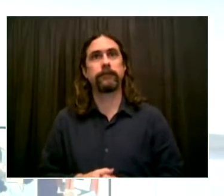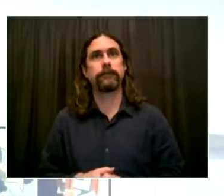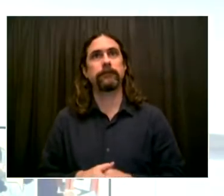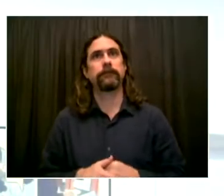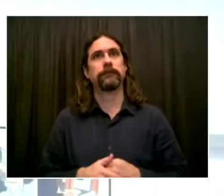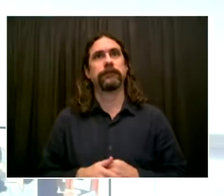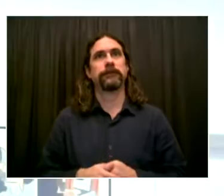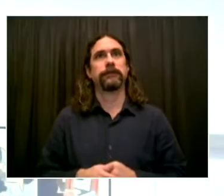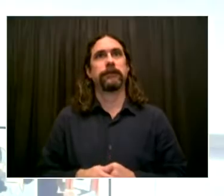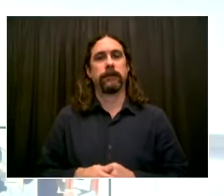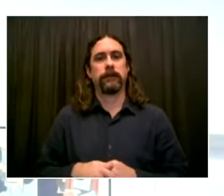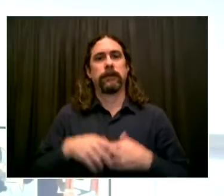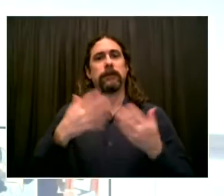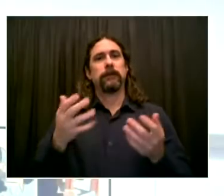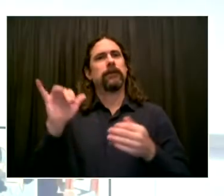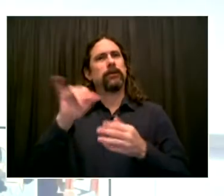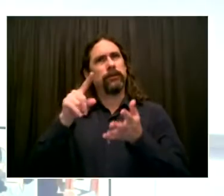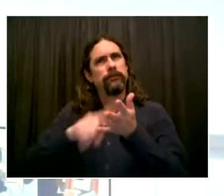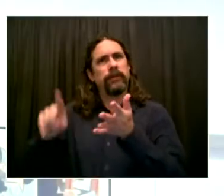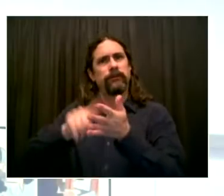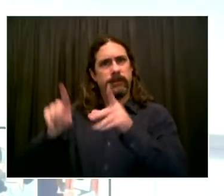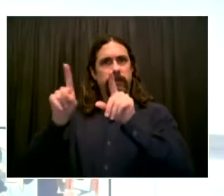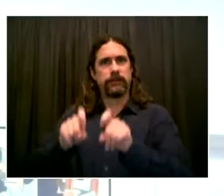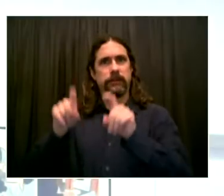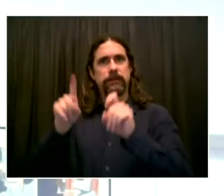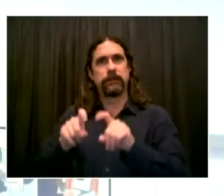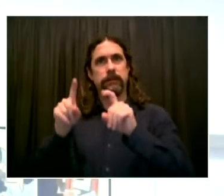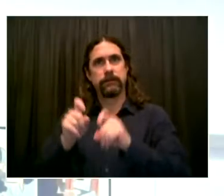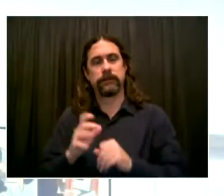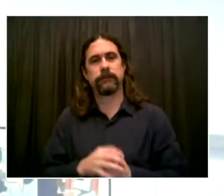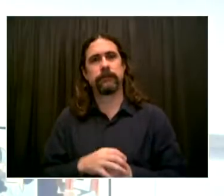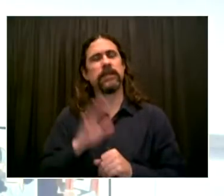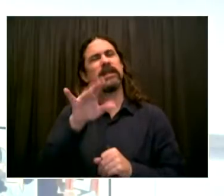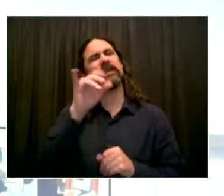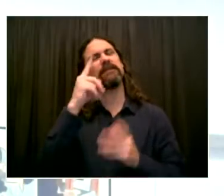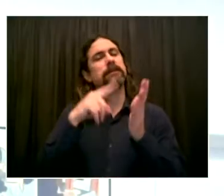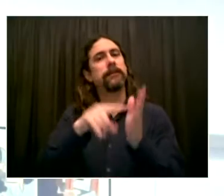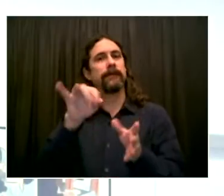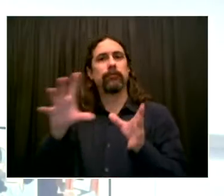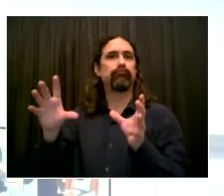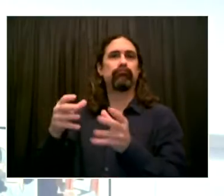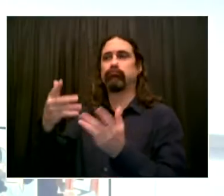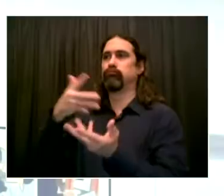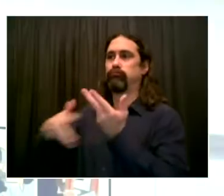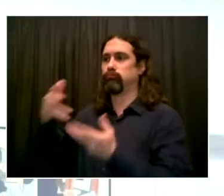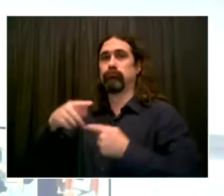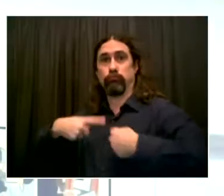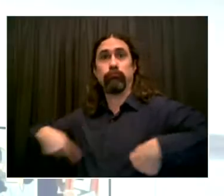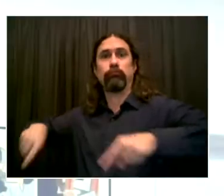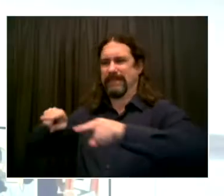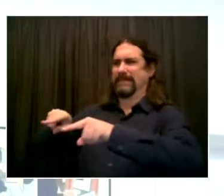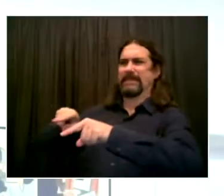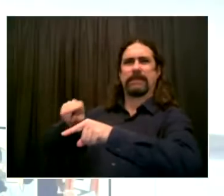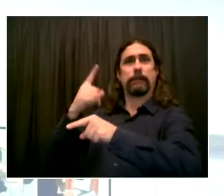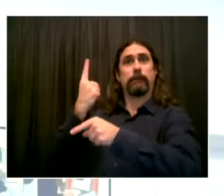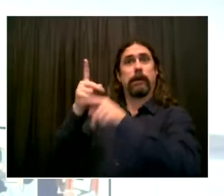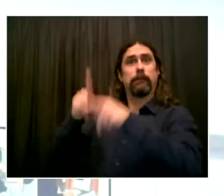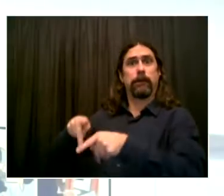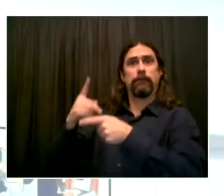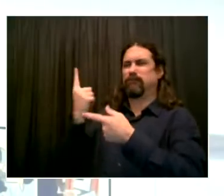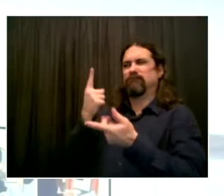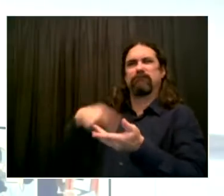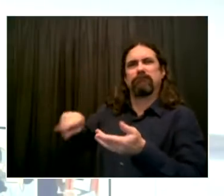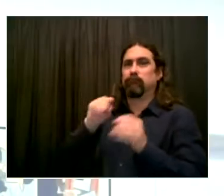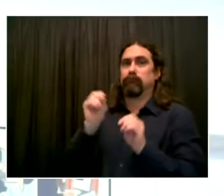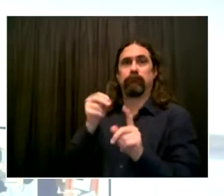family. My practical tip is to plan around the most vulnerable member of your group, whether it's a senior or someone with a weakened